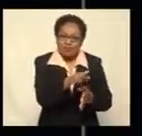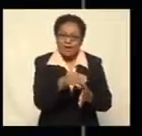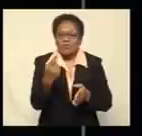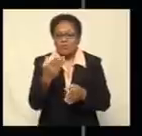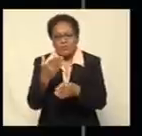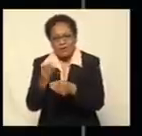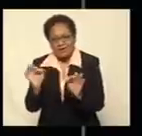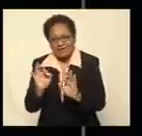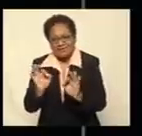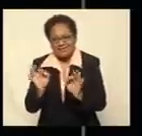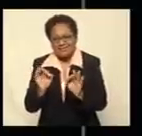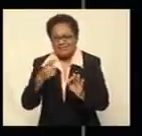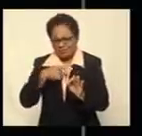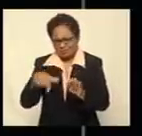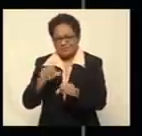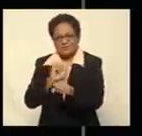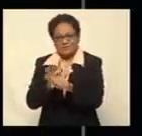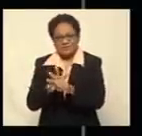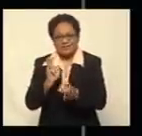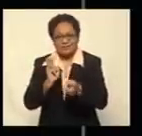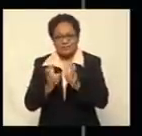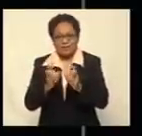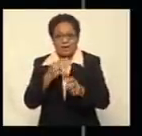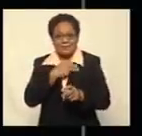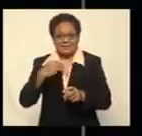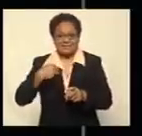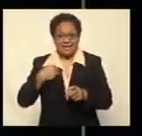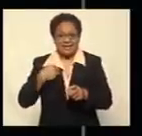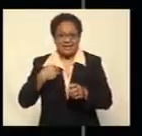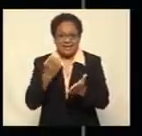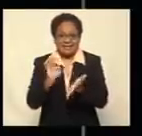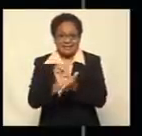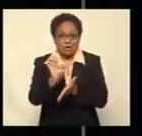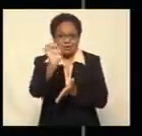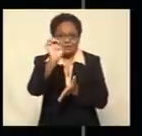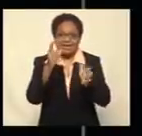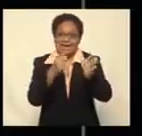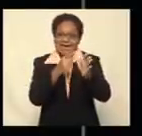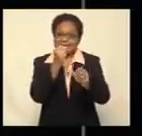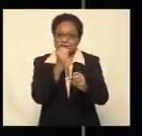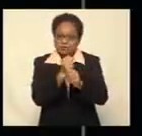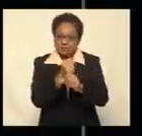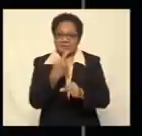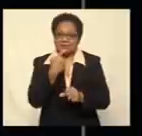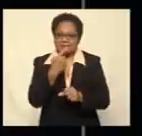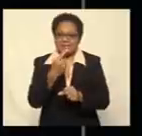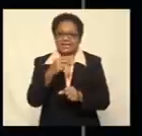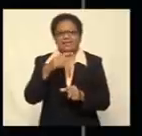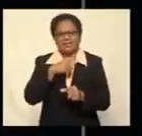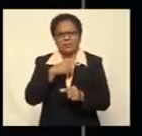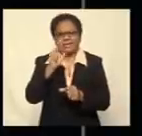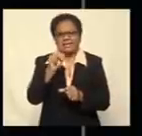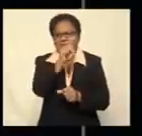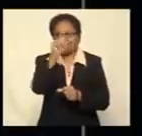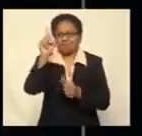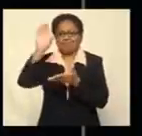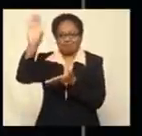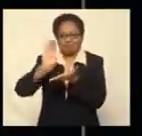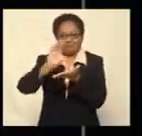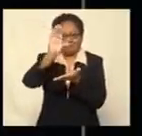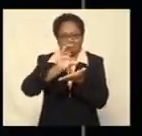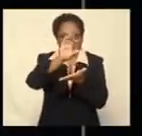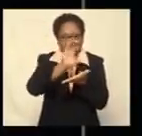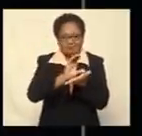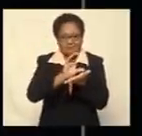midst of COVID-19. Minister for Economy A.S. Kayum says this is where donor assistance is most needed to